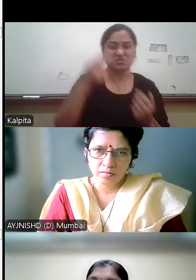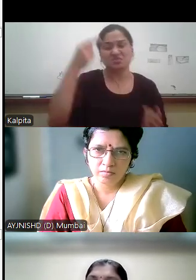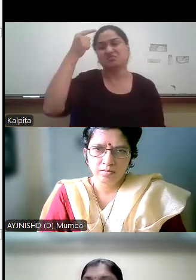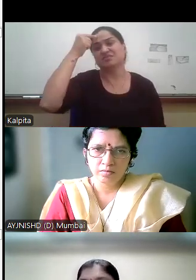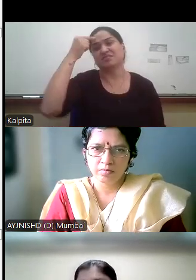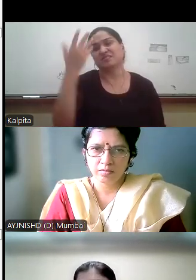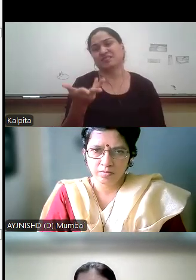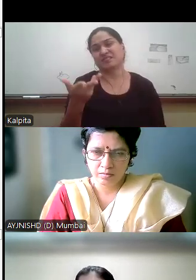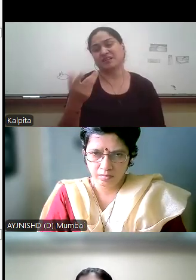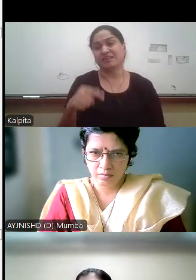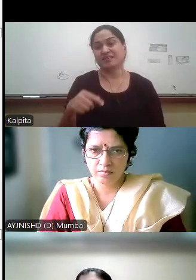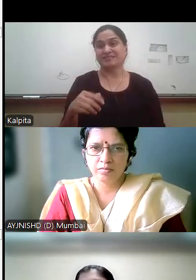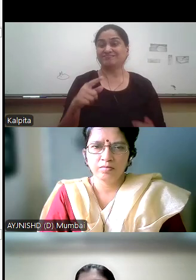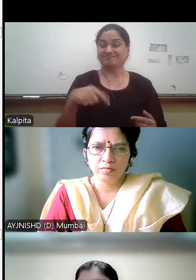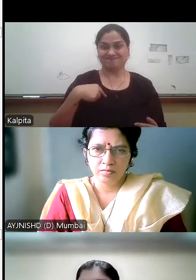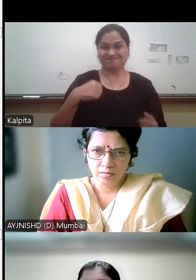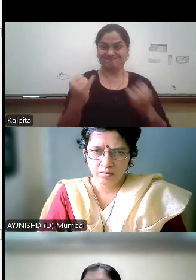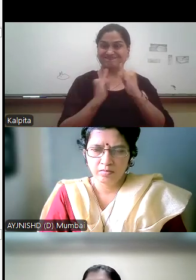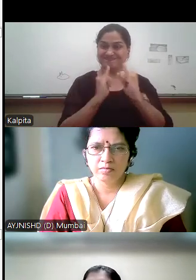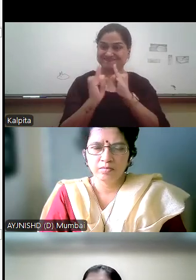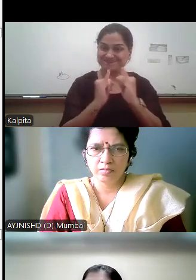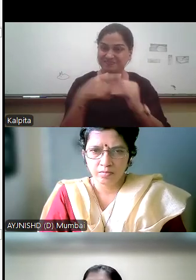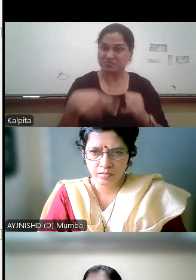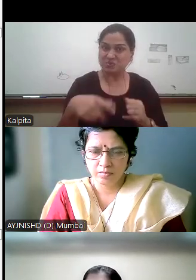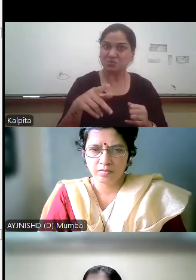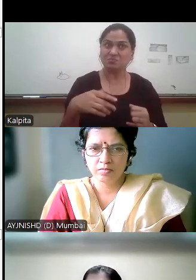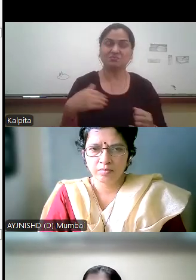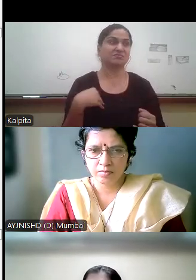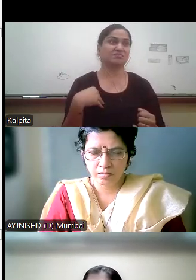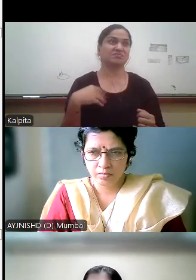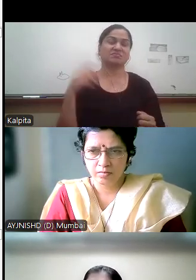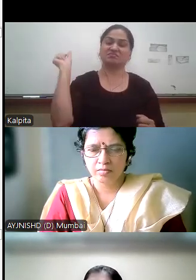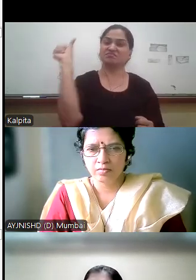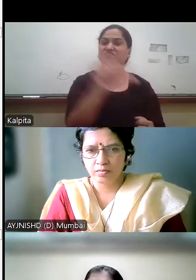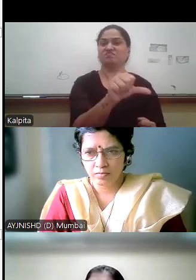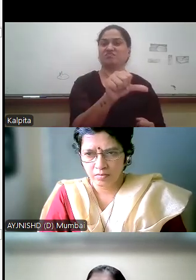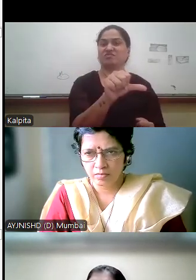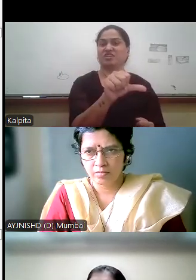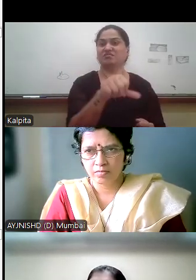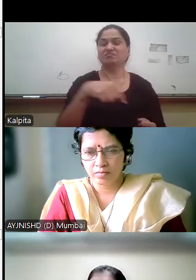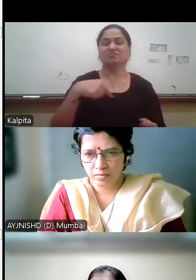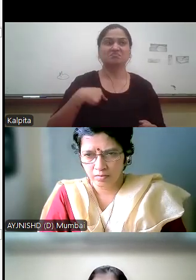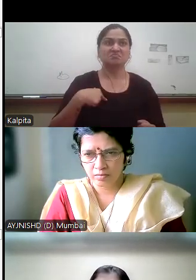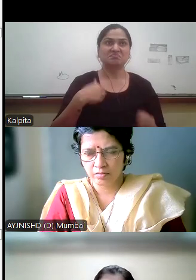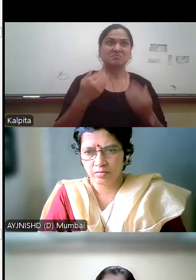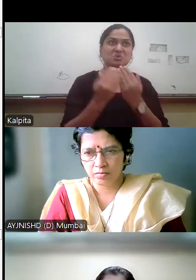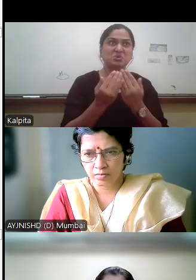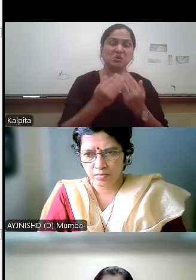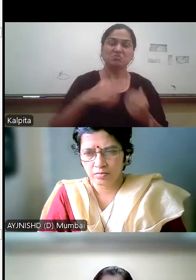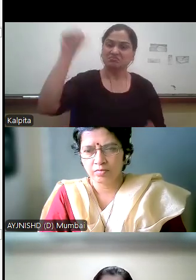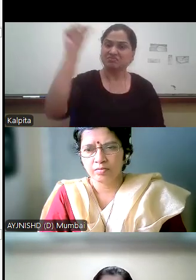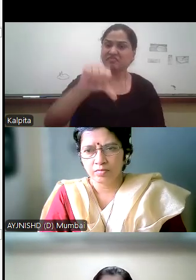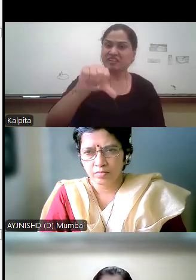an interview, they are rejected, their identity, their skills are not identified, then their integrity is also